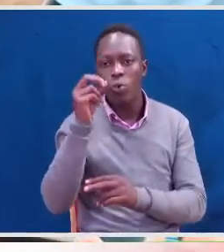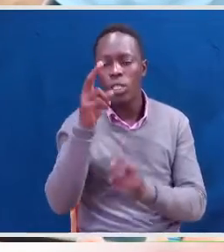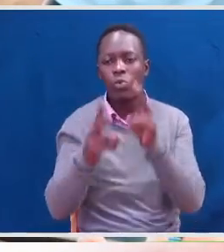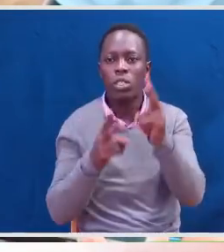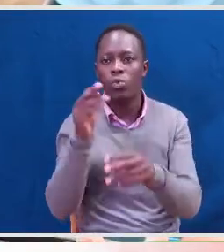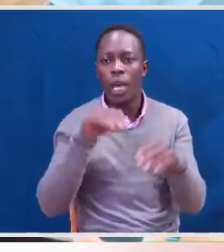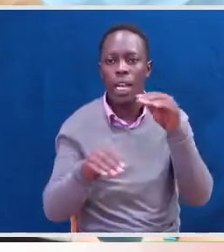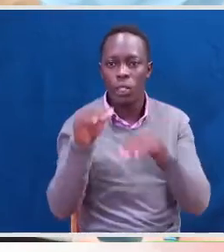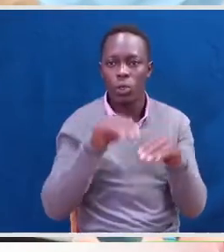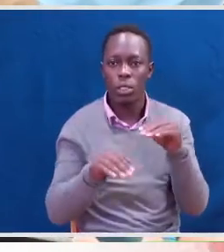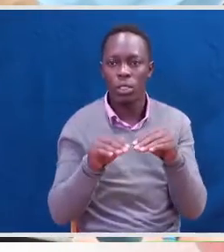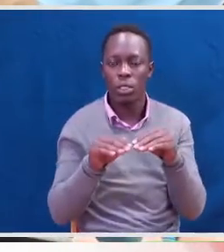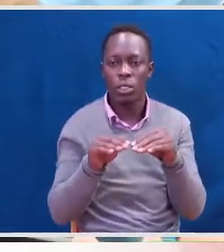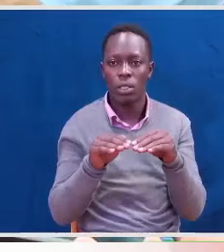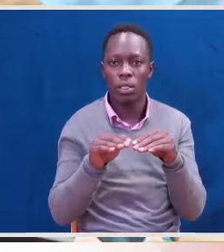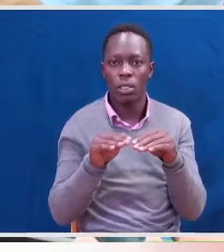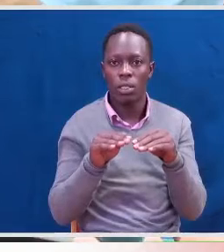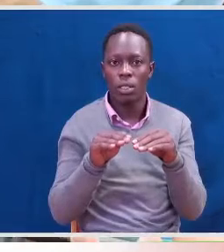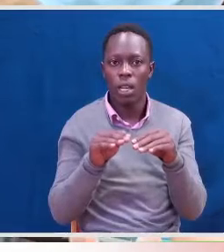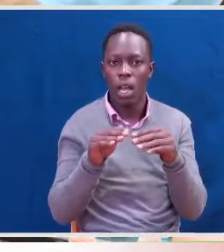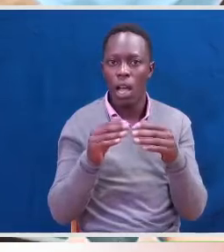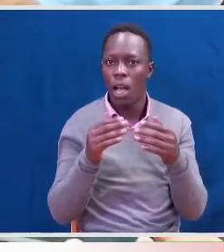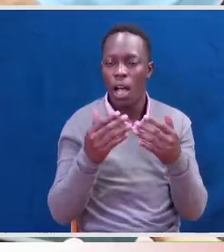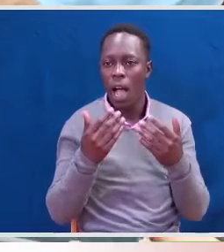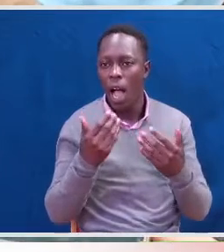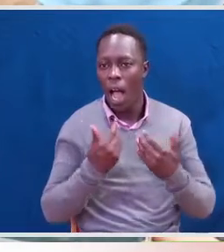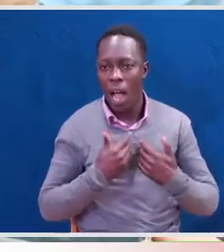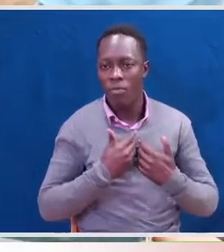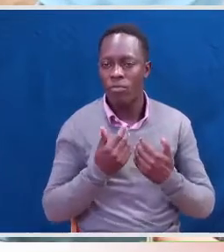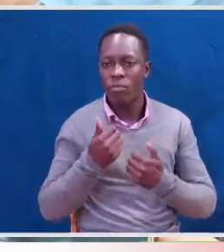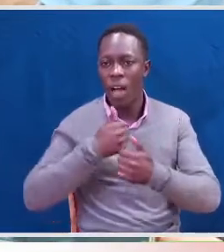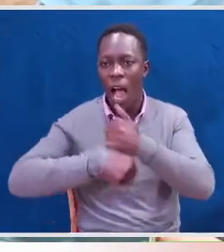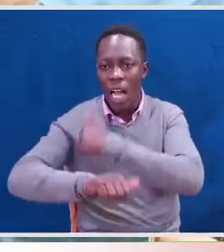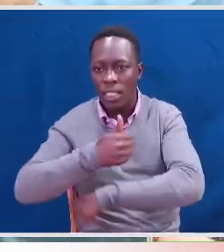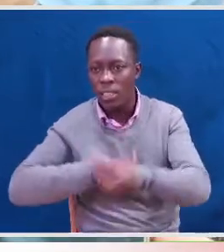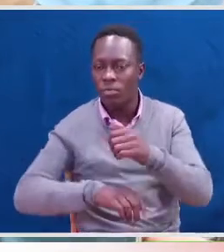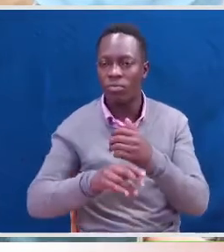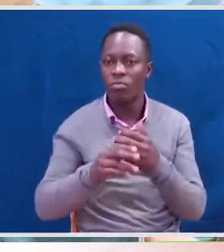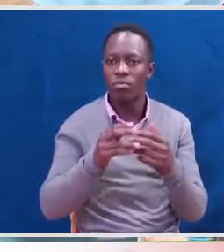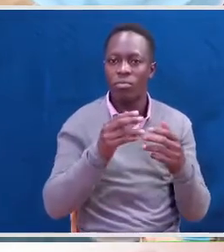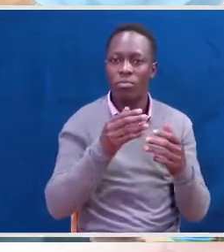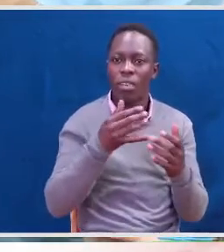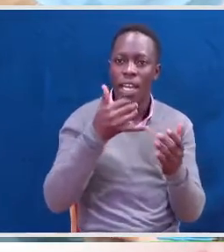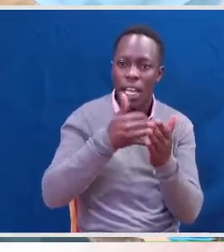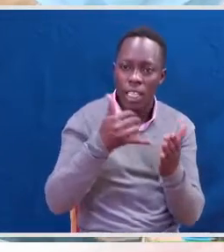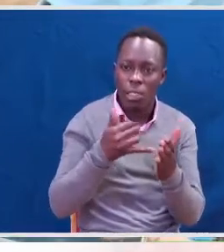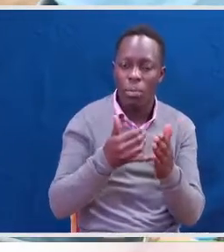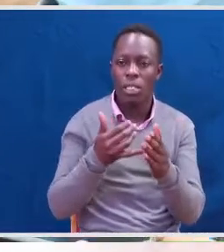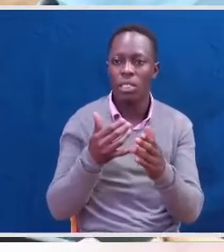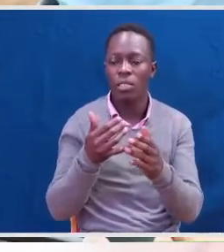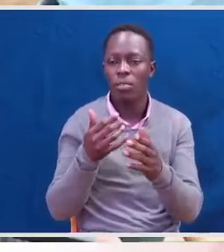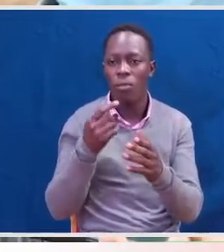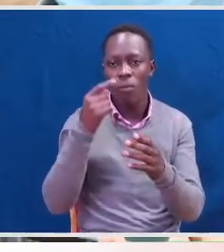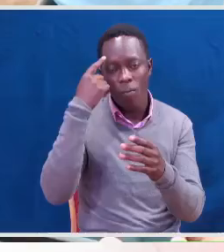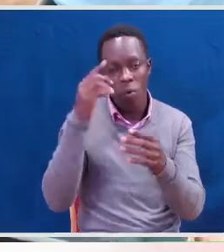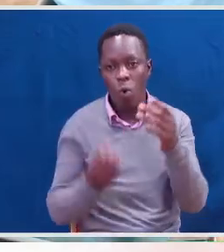2022 elections, to have active engagement in terms of creating